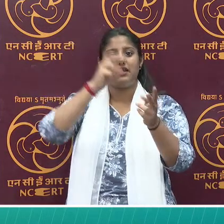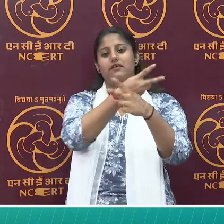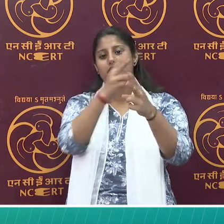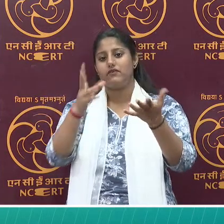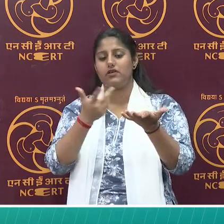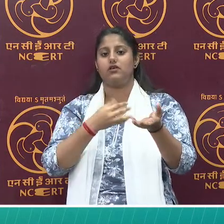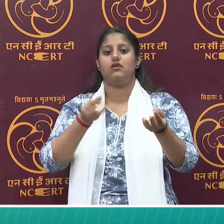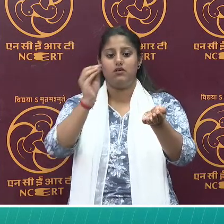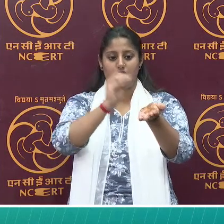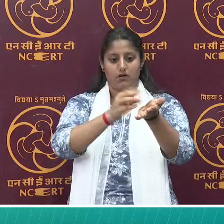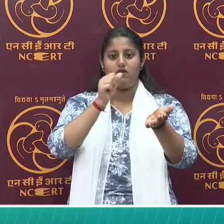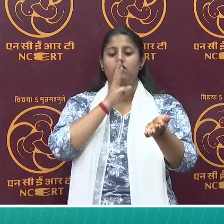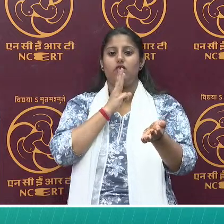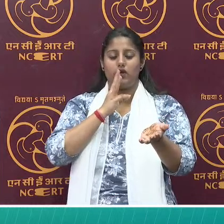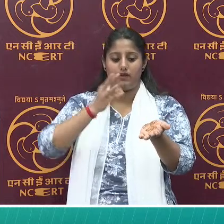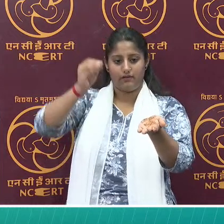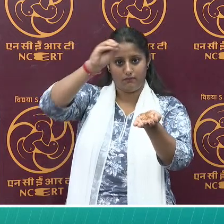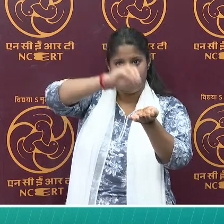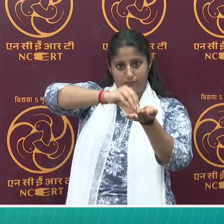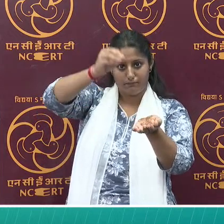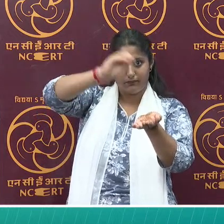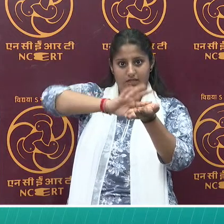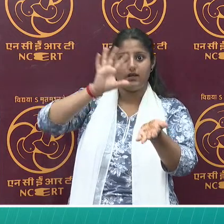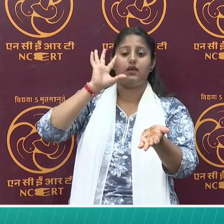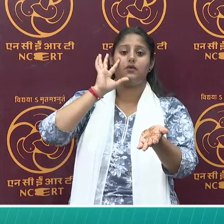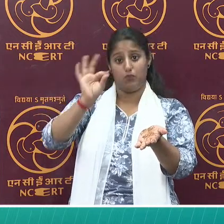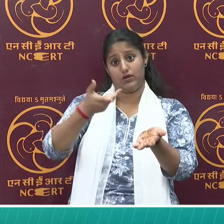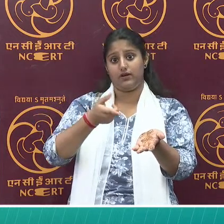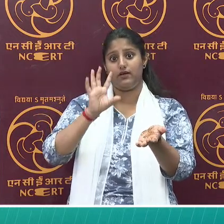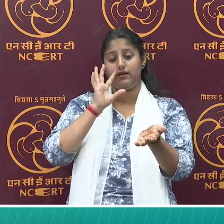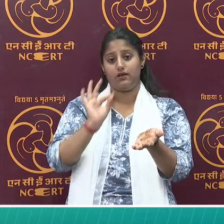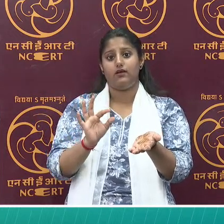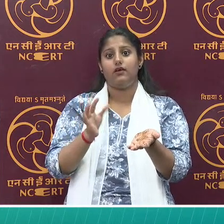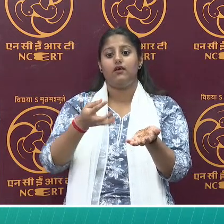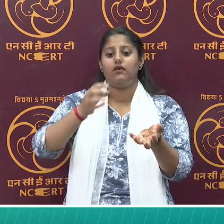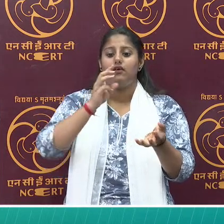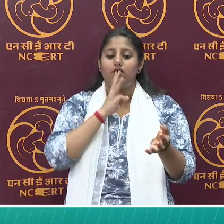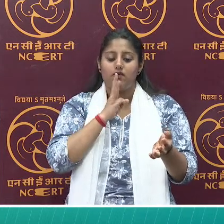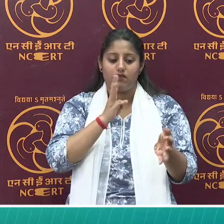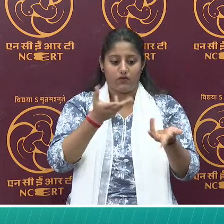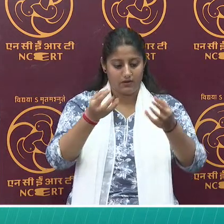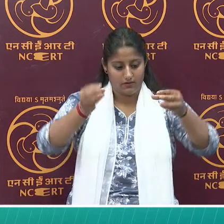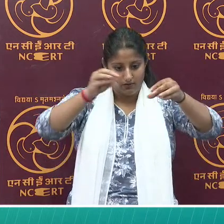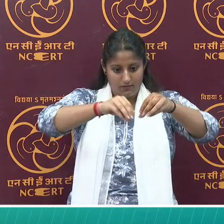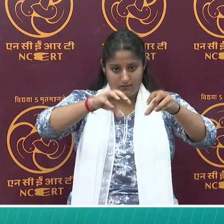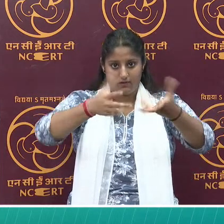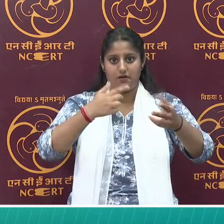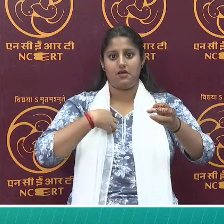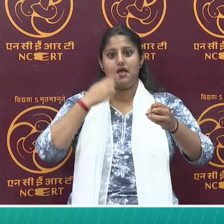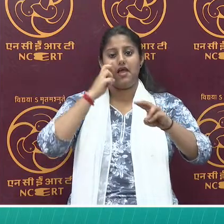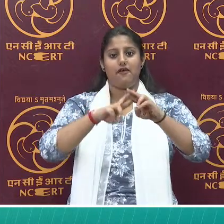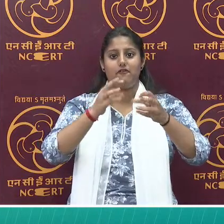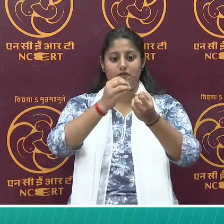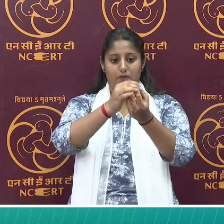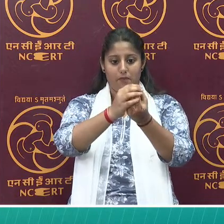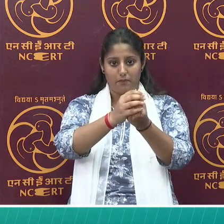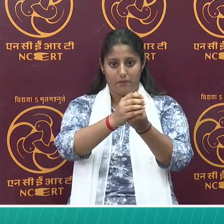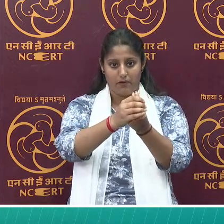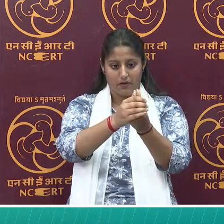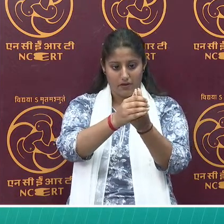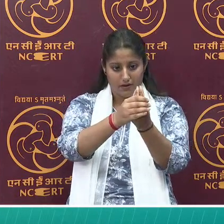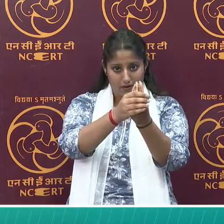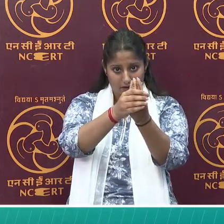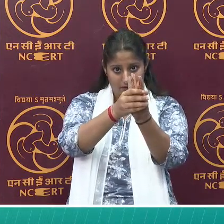it. Watering again important. Fine. Further, when the plant is growing up, you see